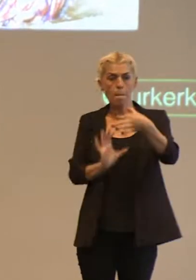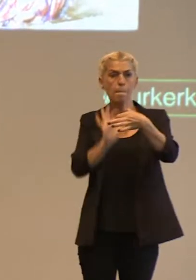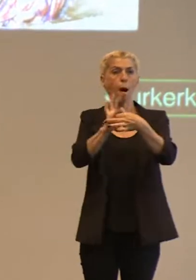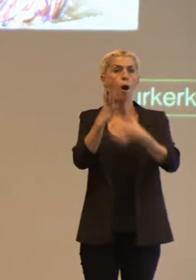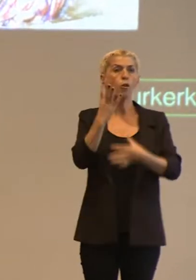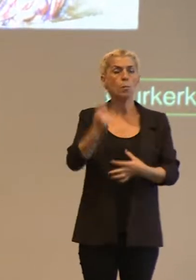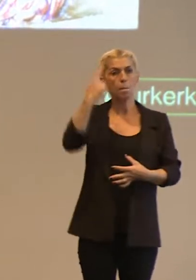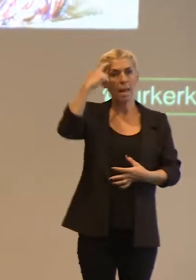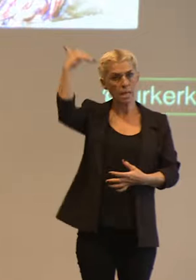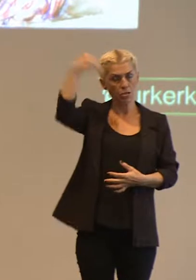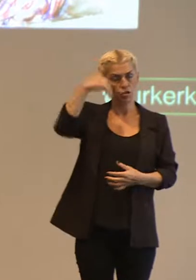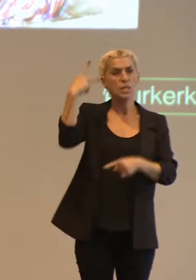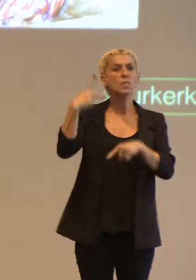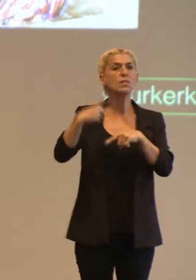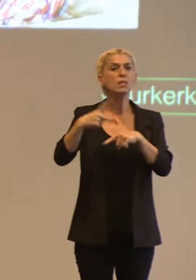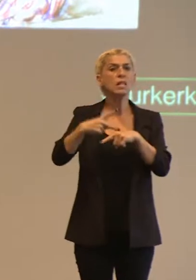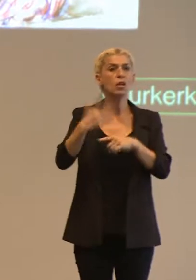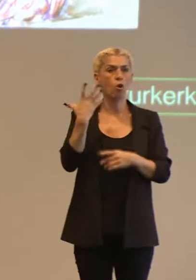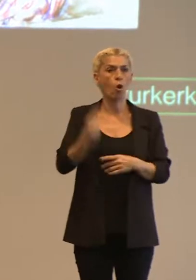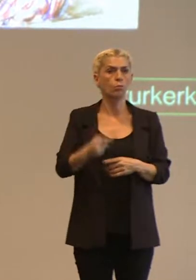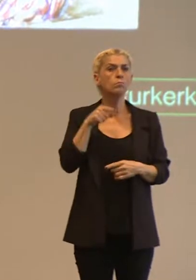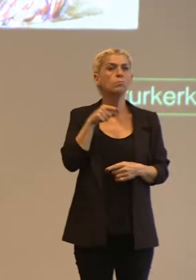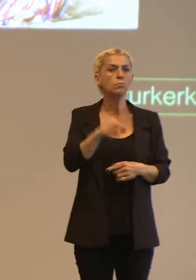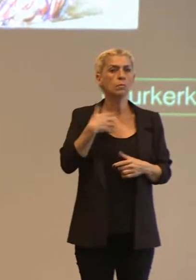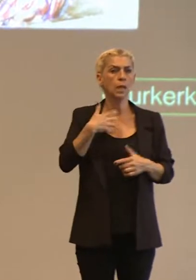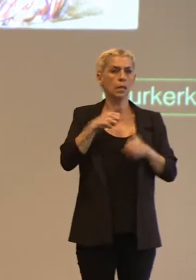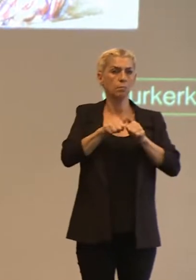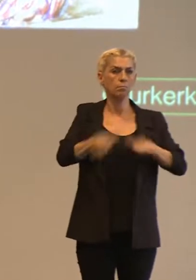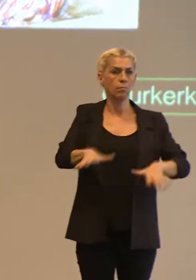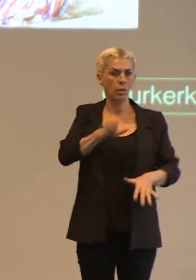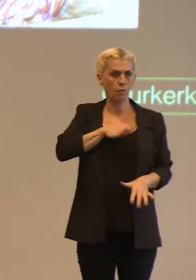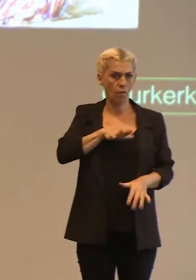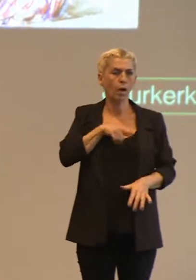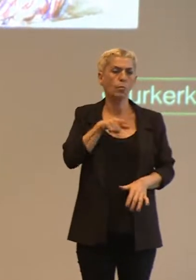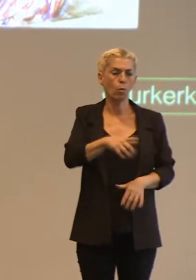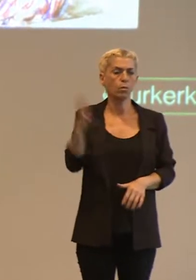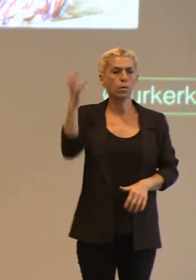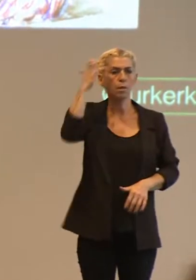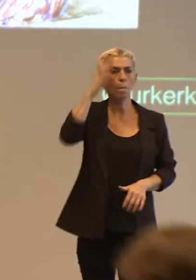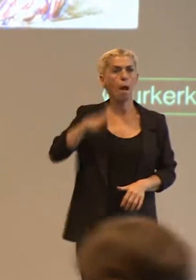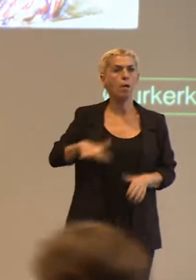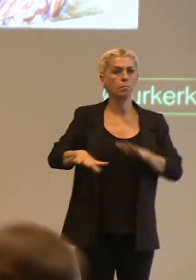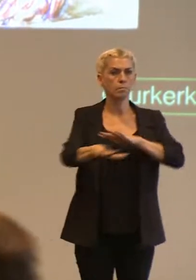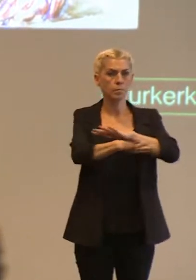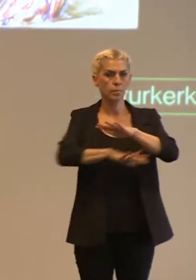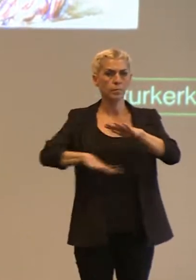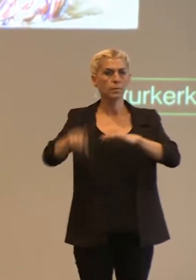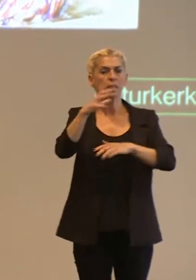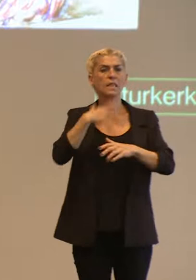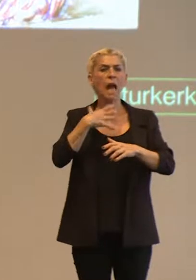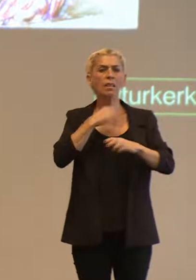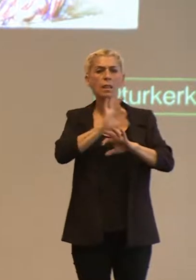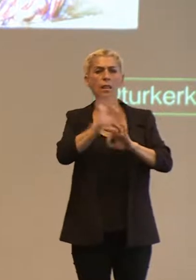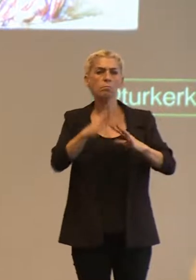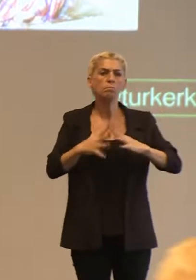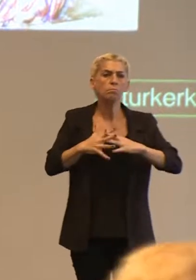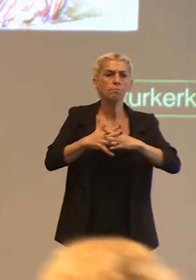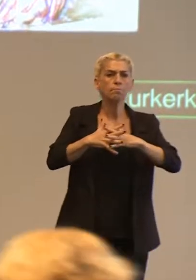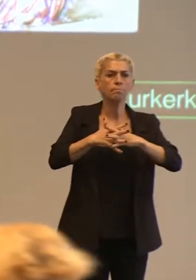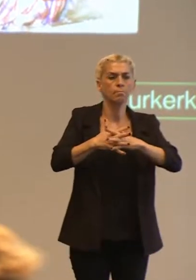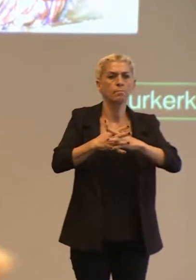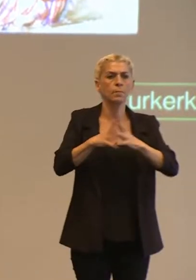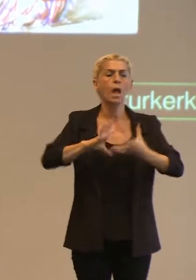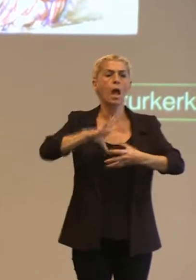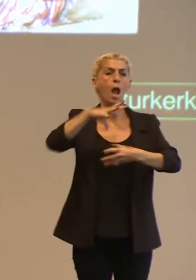object it is the very life itself because the life is also made up of